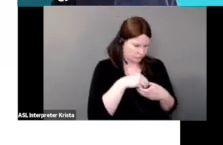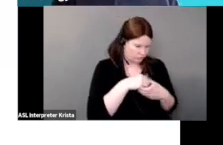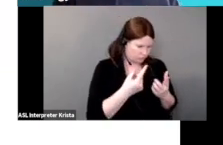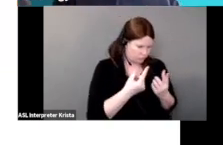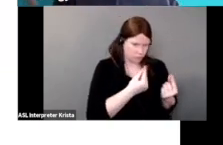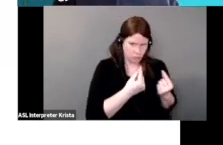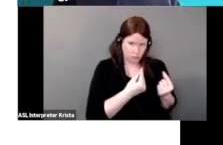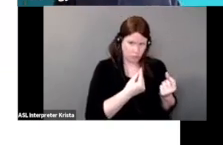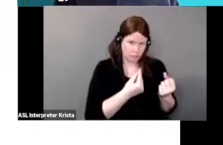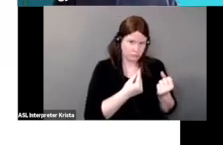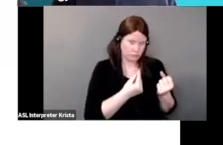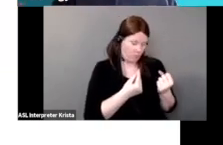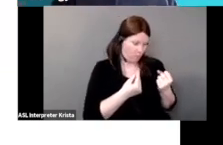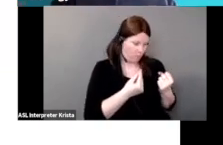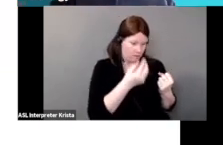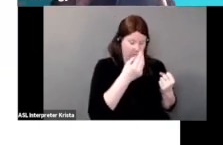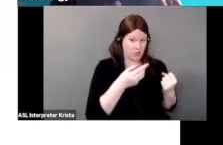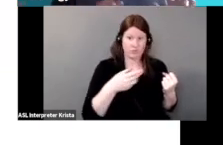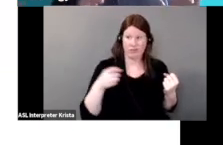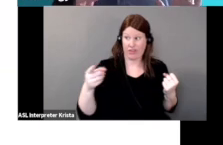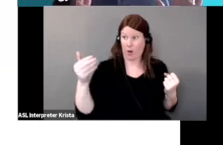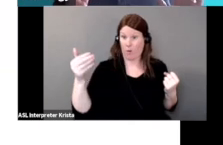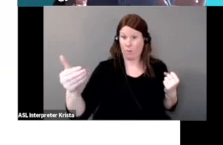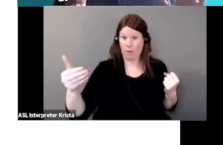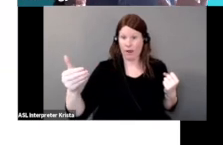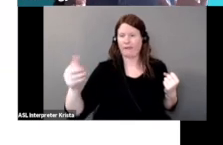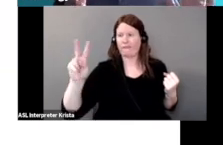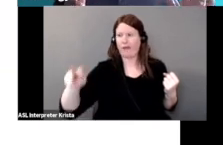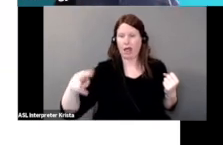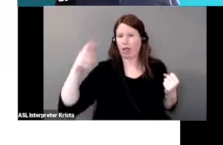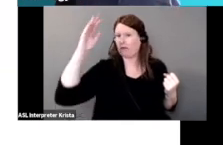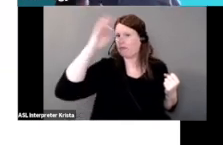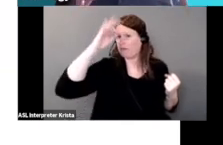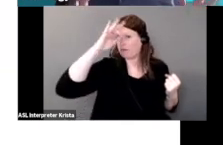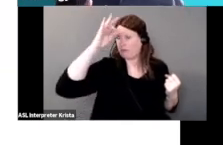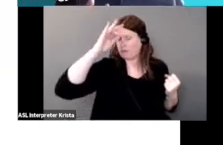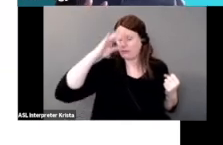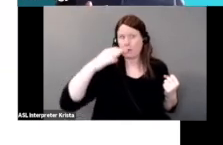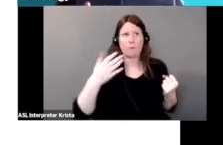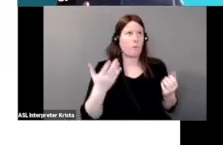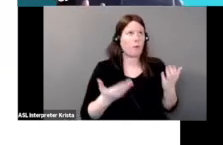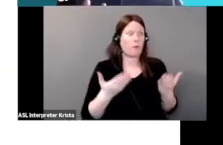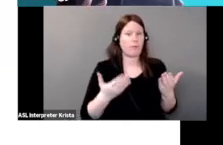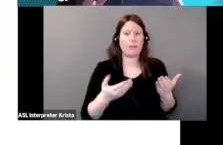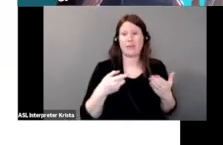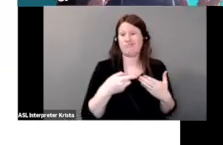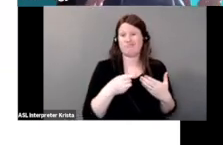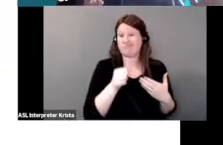didn't know that they were filing that patent, or you simply didn't assert